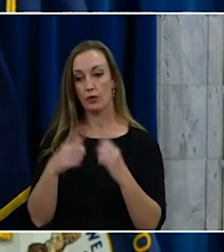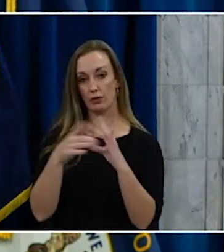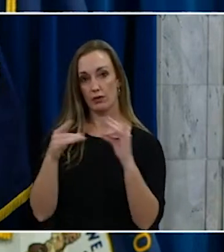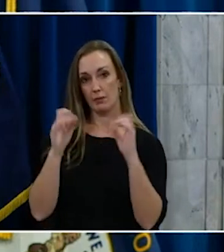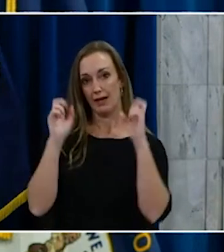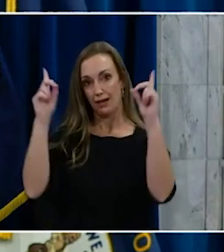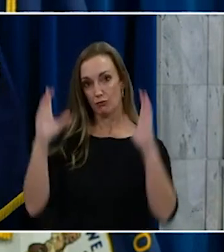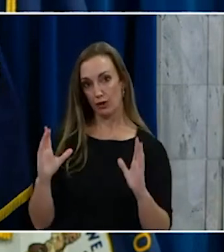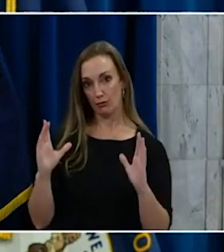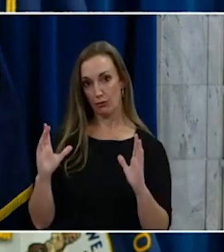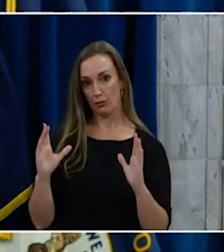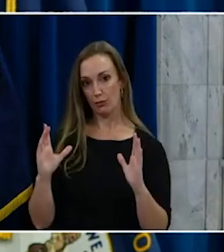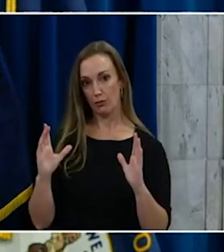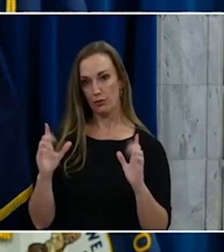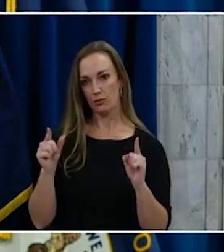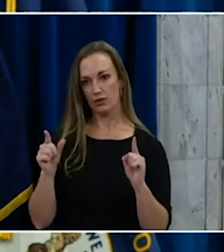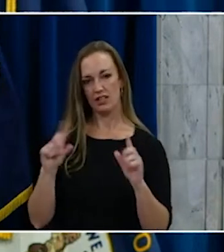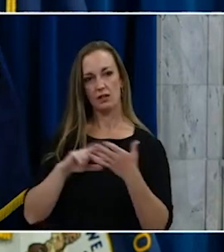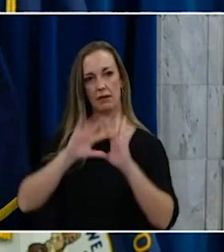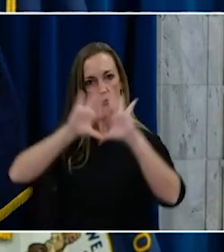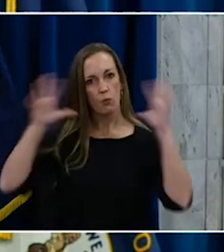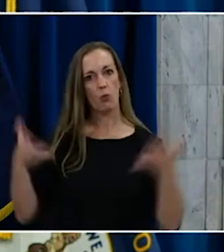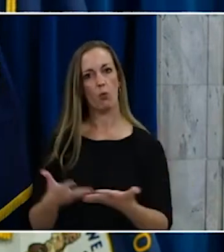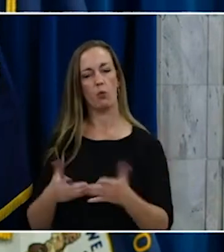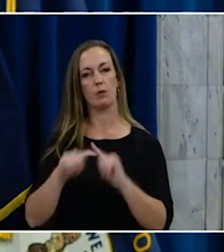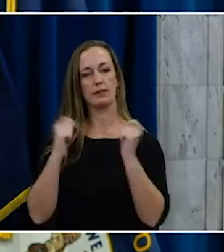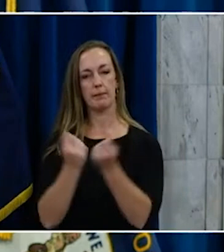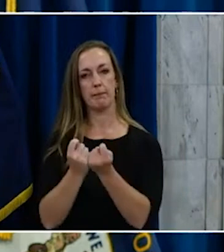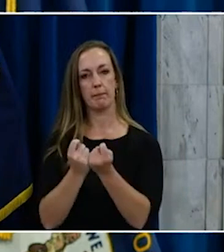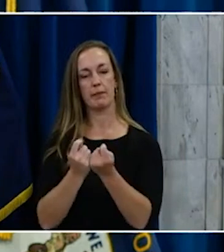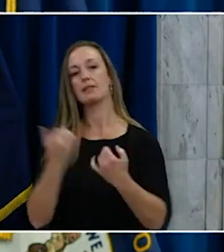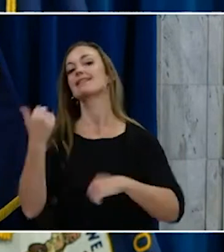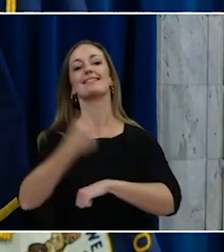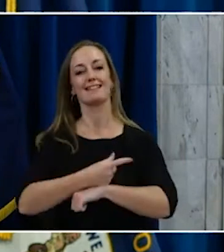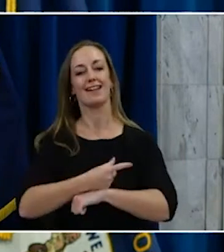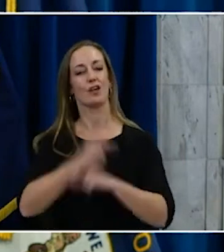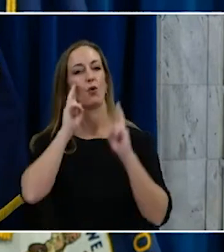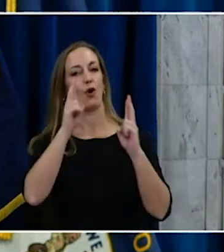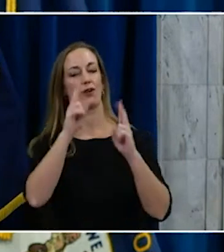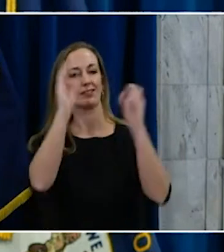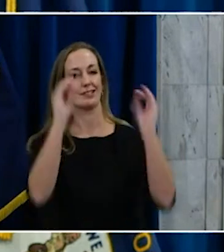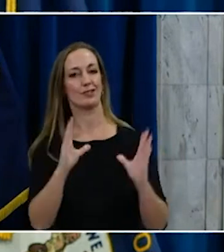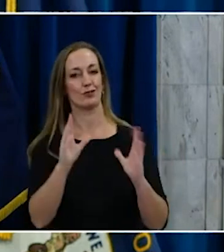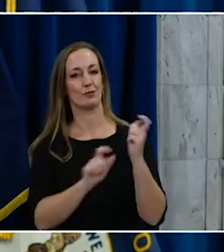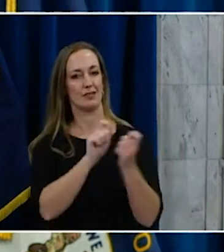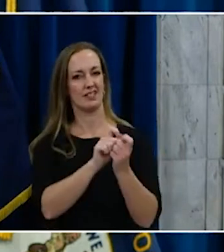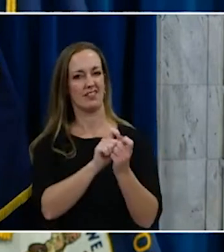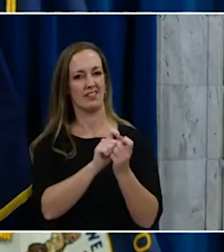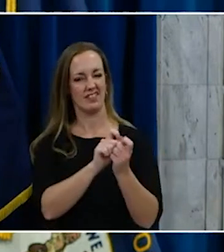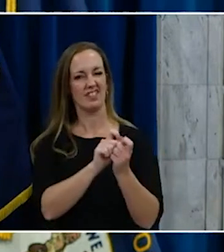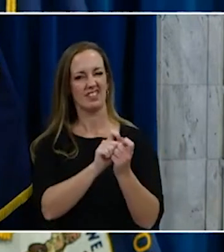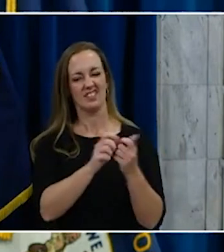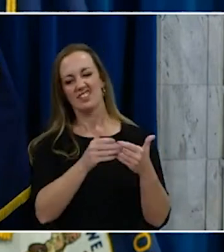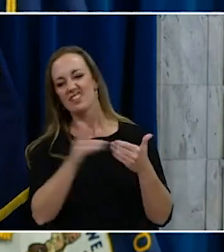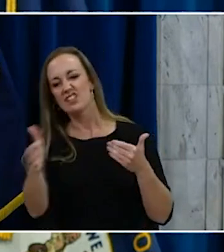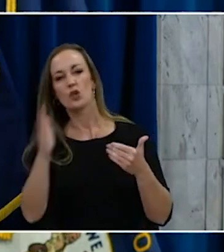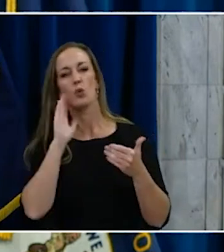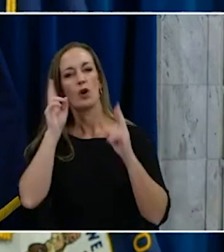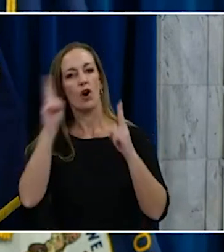educators, we're talking about the whole team. Today we get to honor teachers. We'll honor others as we move forward.